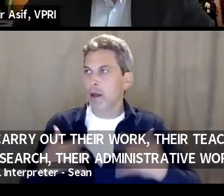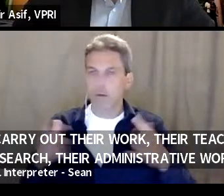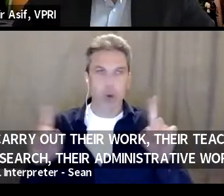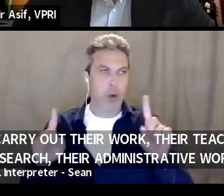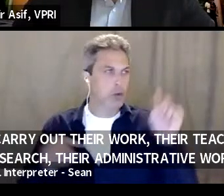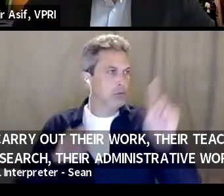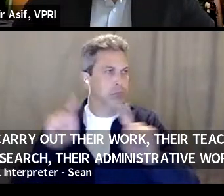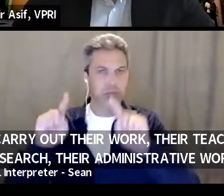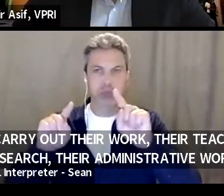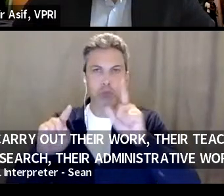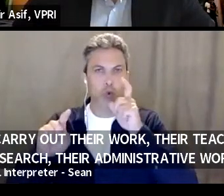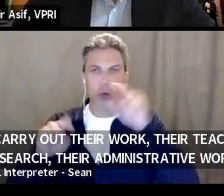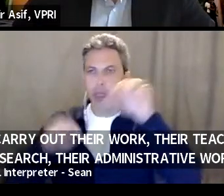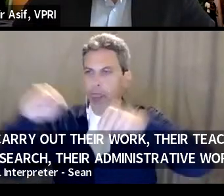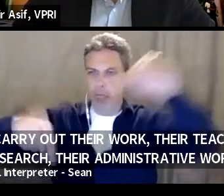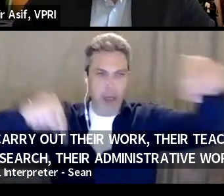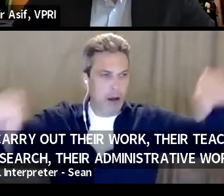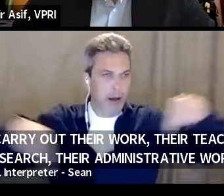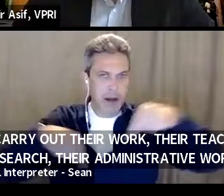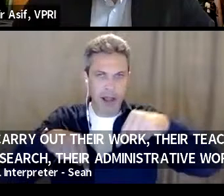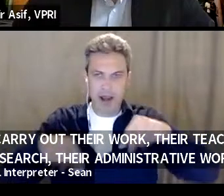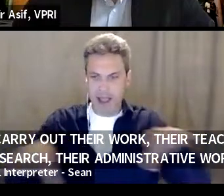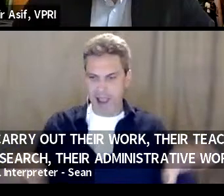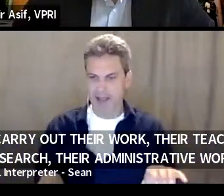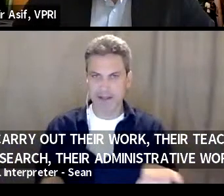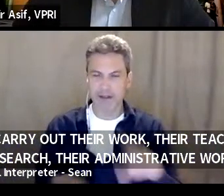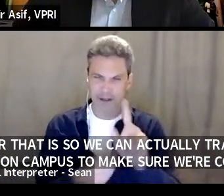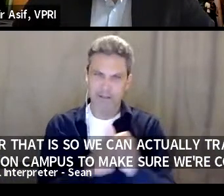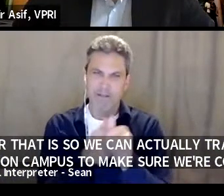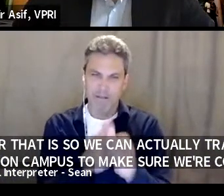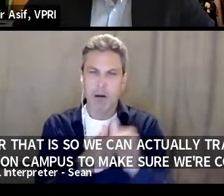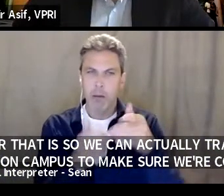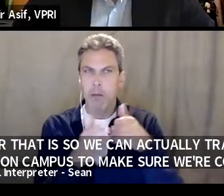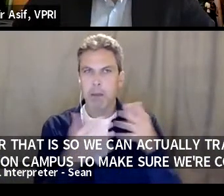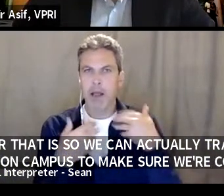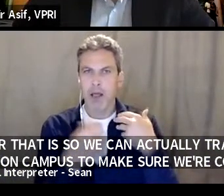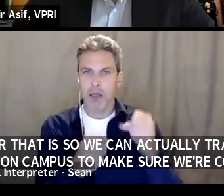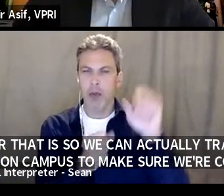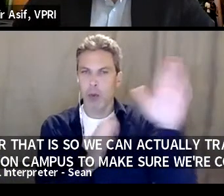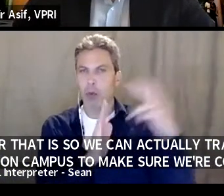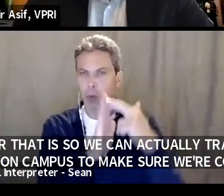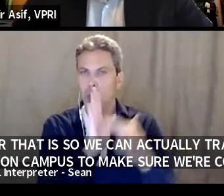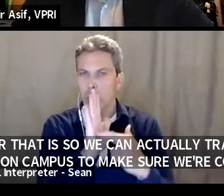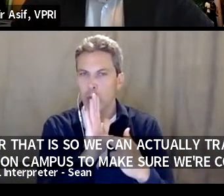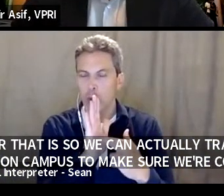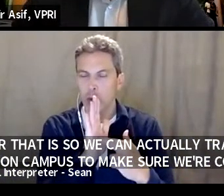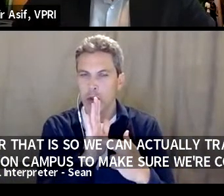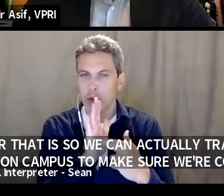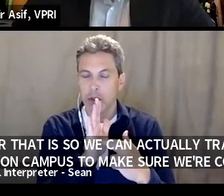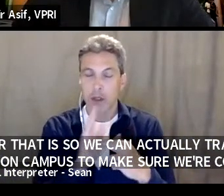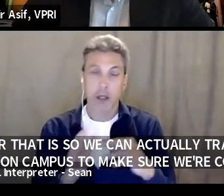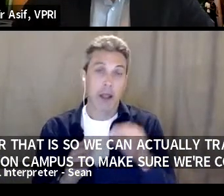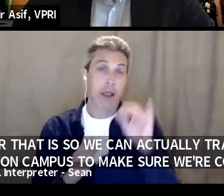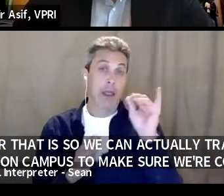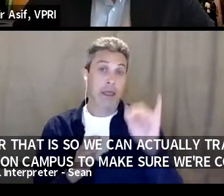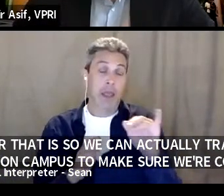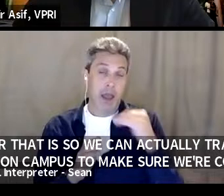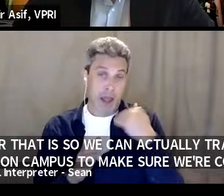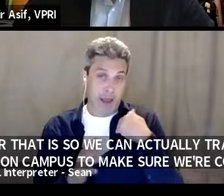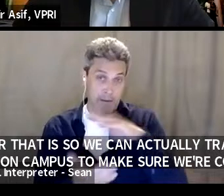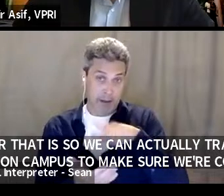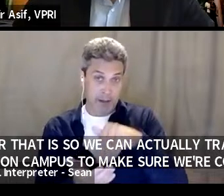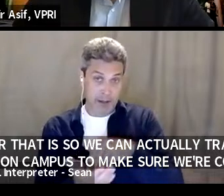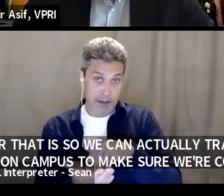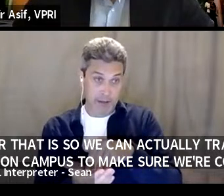we're complying with the public health guidelines. So there is a form there, and it is submitted centrally and then